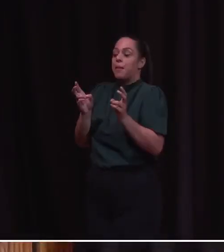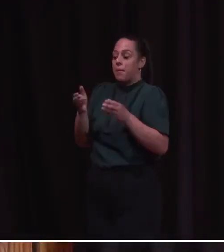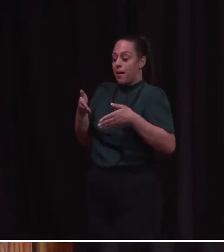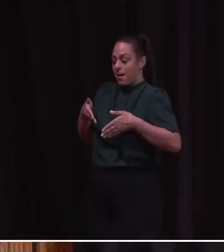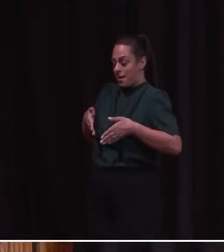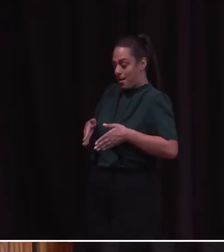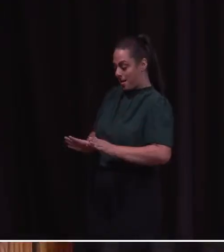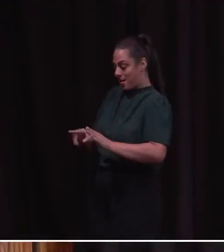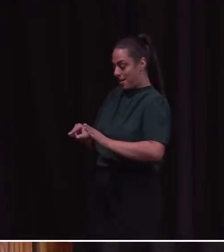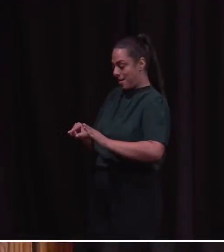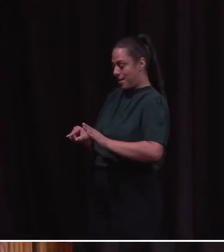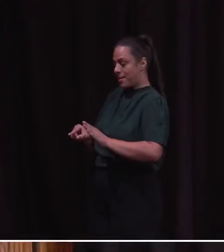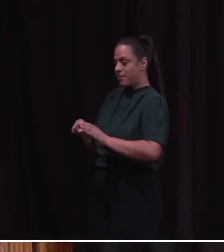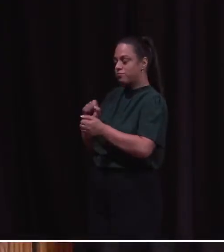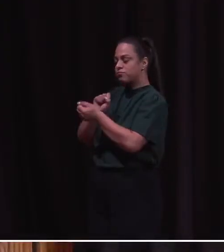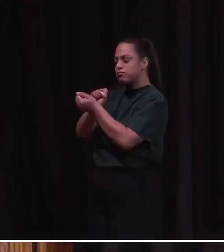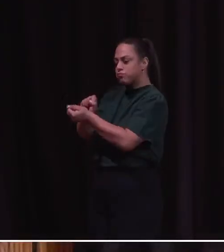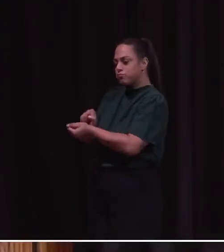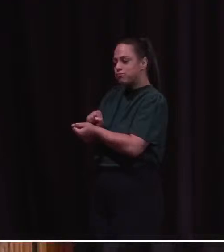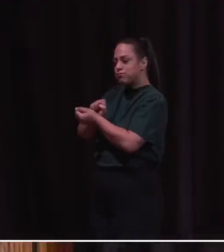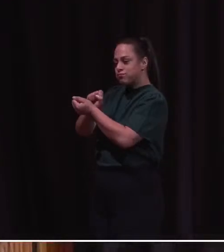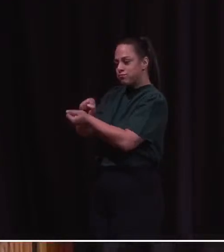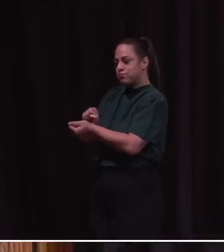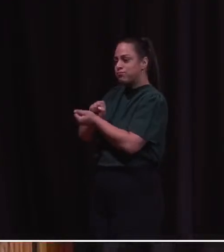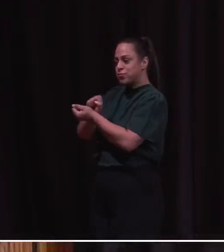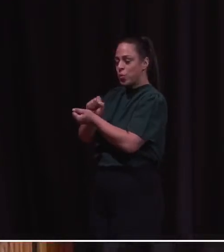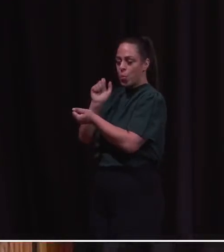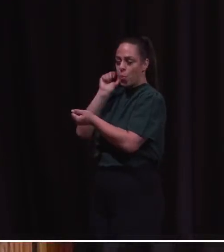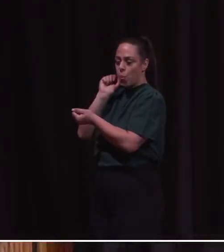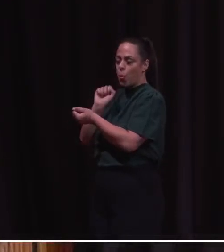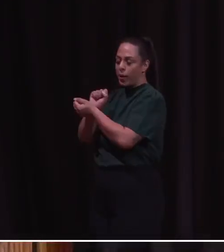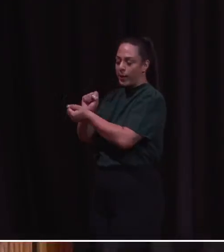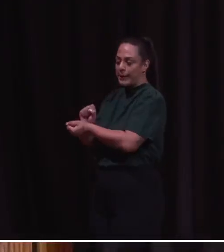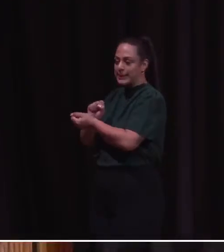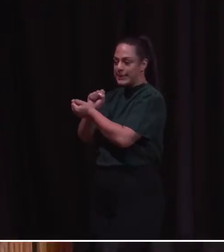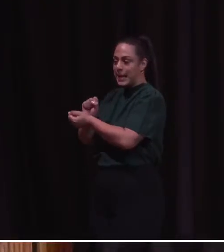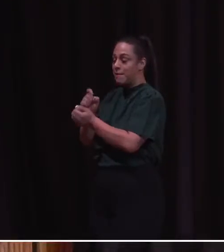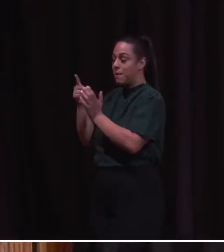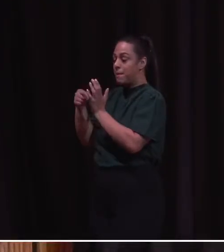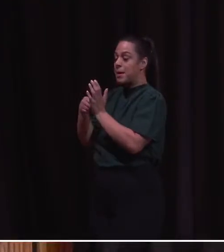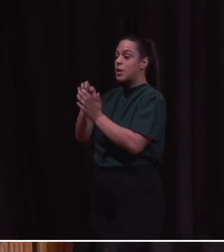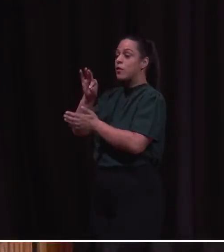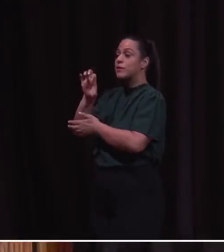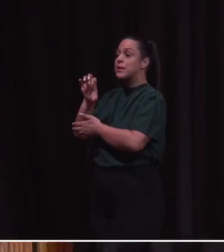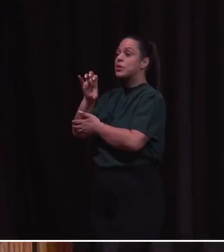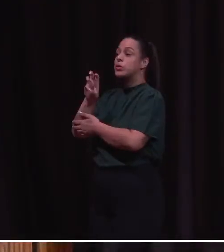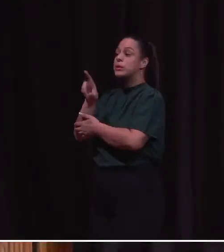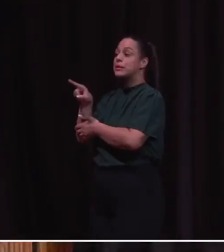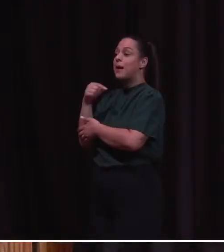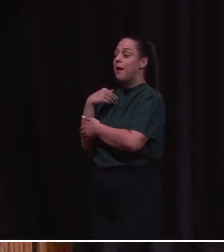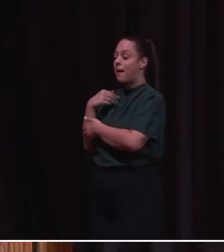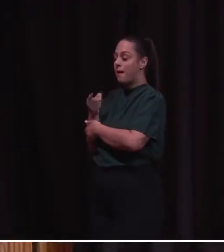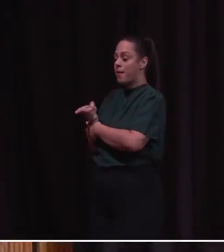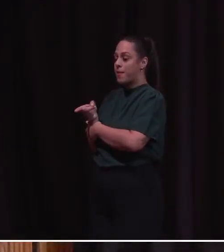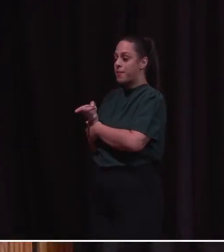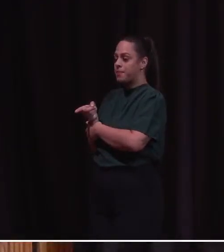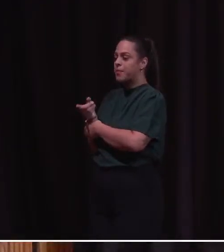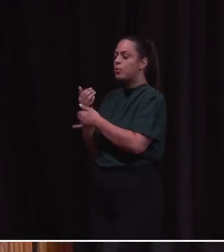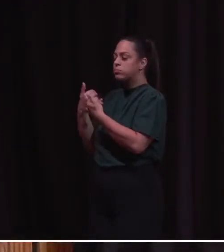A 1662 Virginia statute made these children slaves. This law